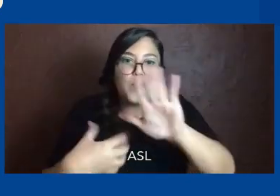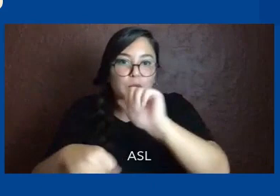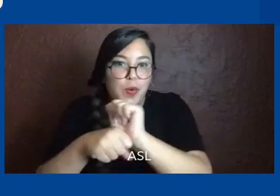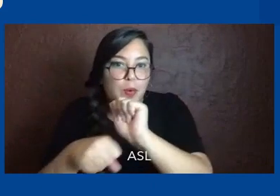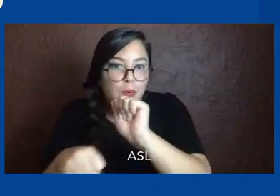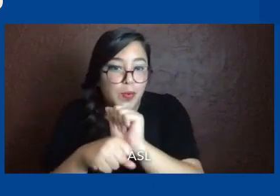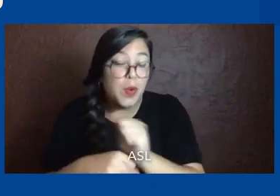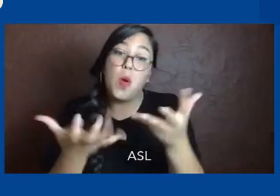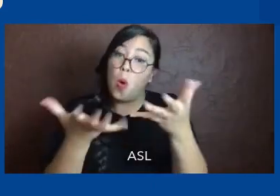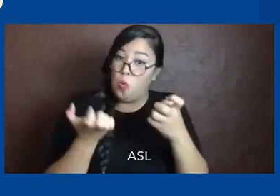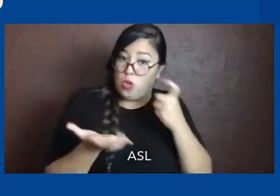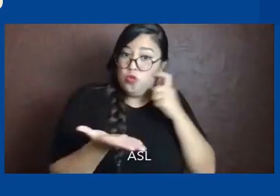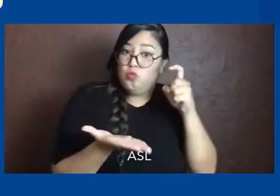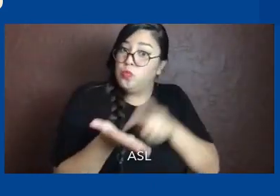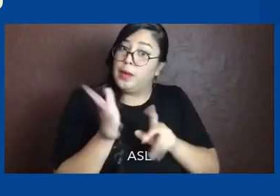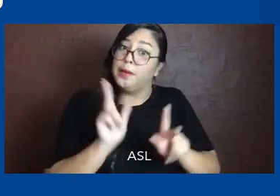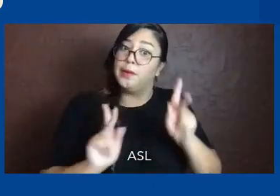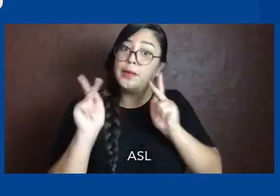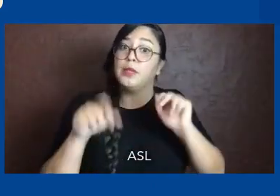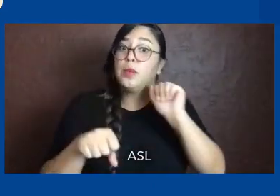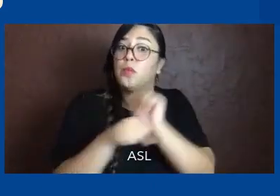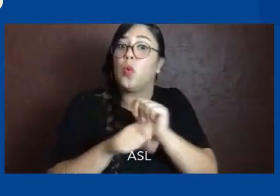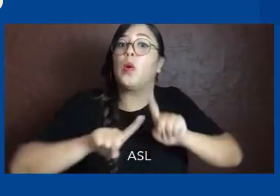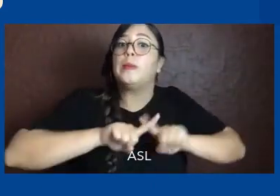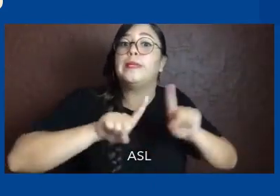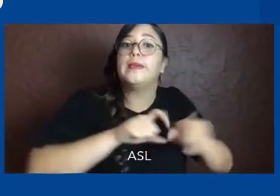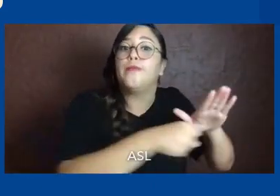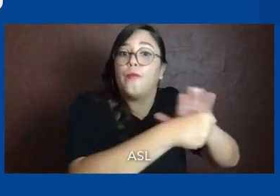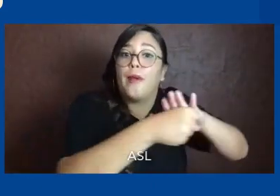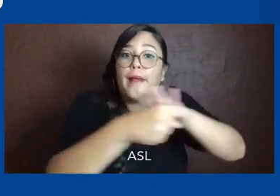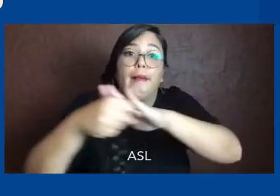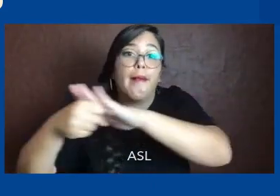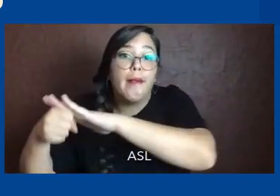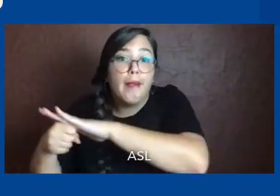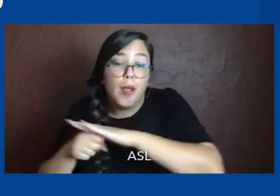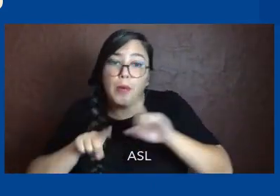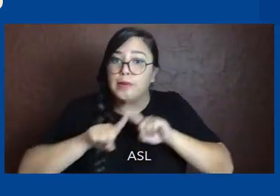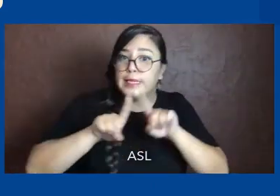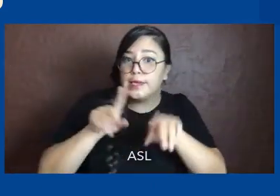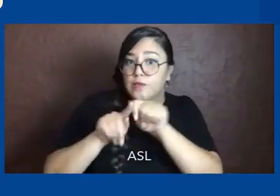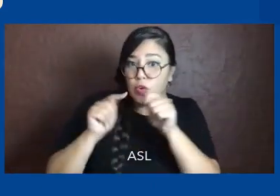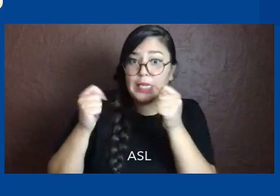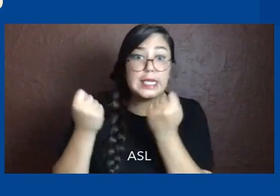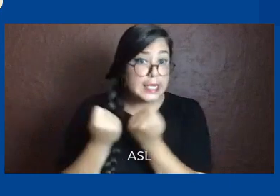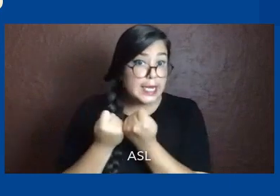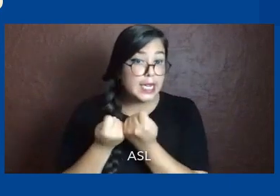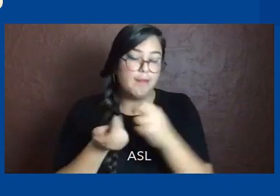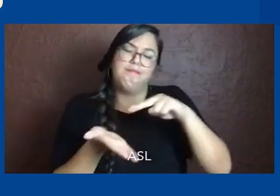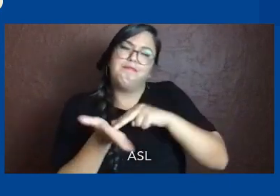regions with different types of collaborators. So this is really just like the starting point